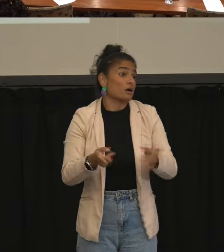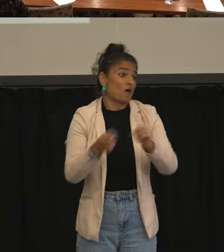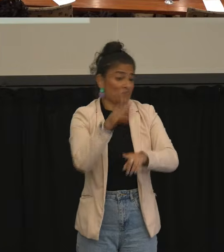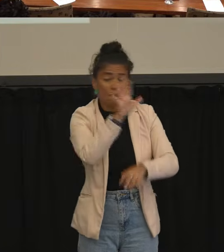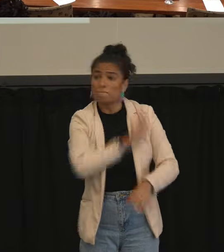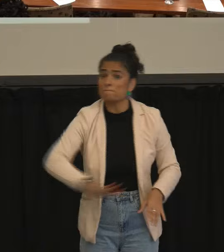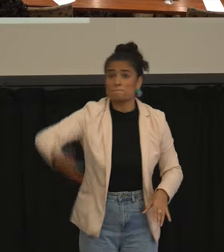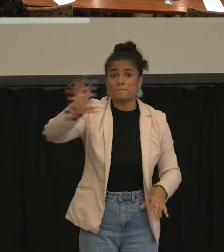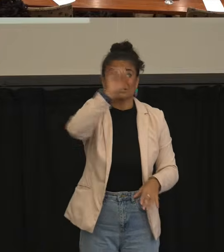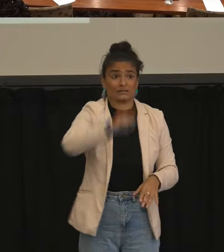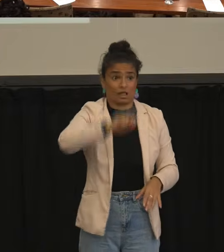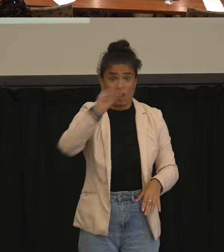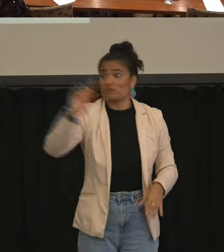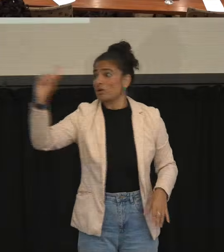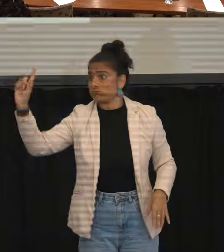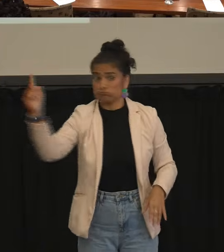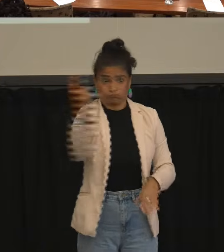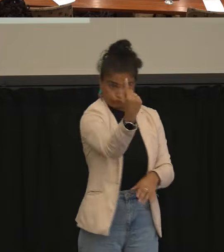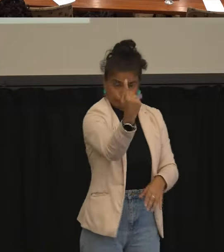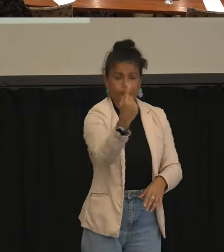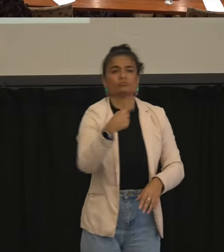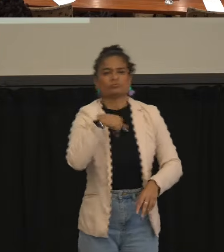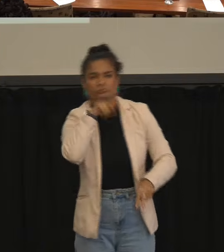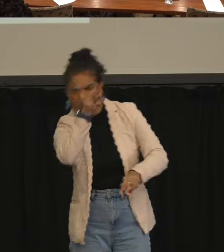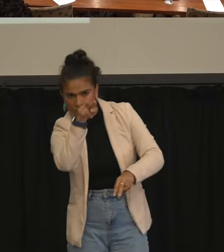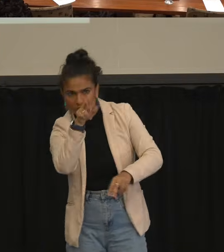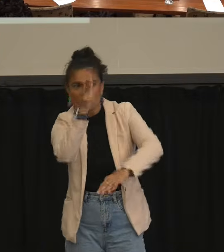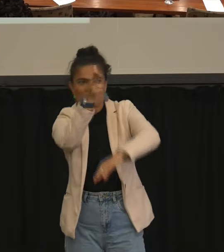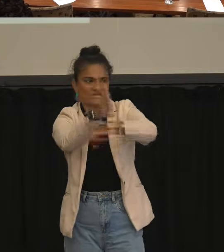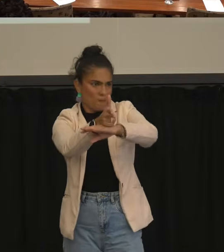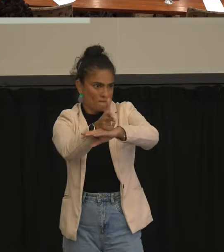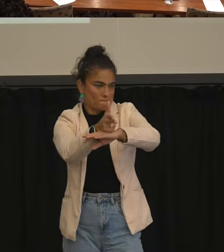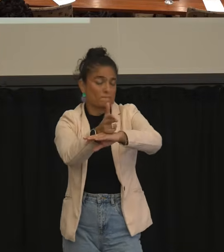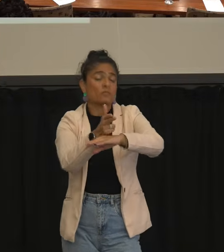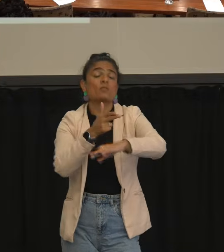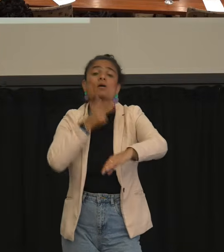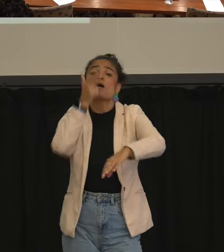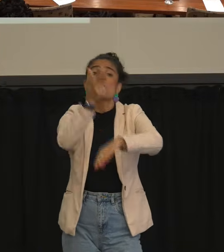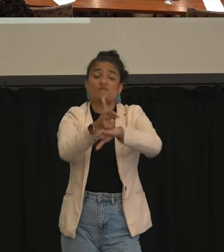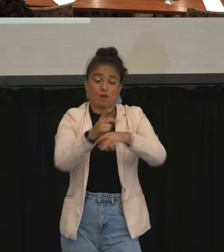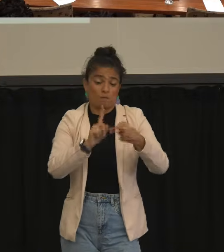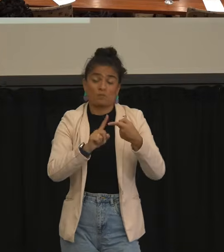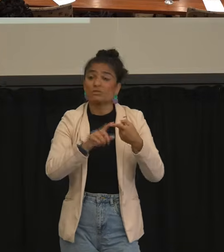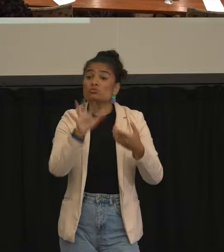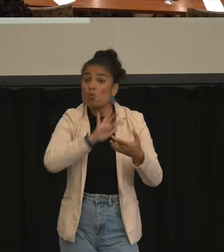that. Then we gather signers from around the country, and we film them.